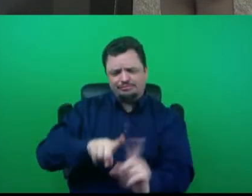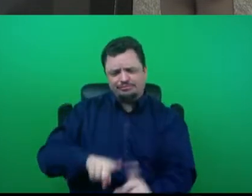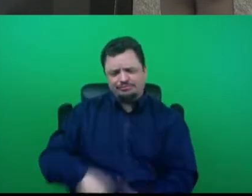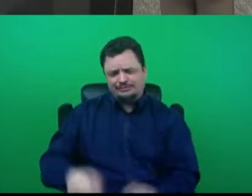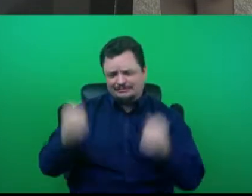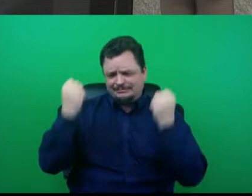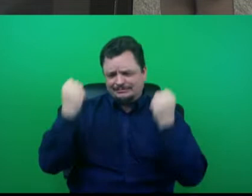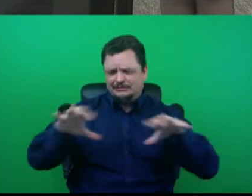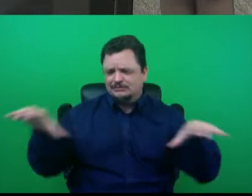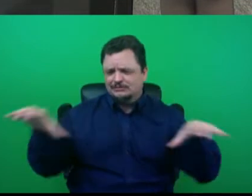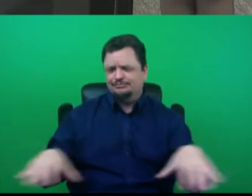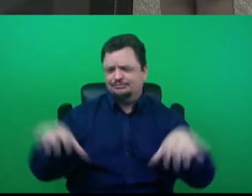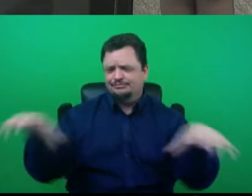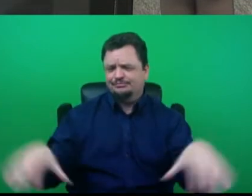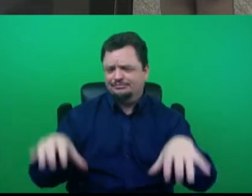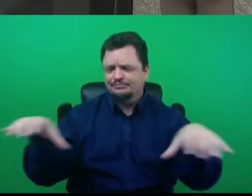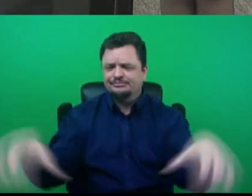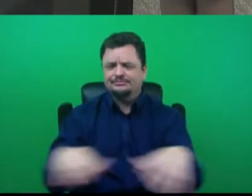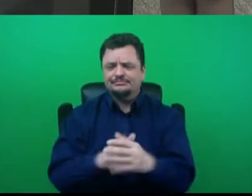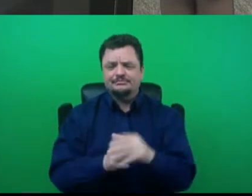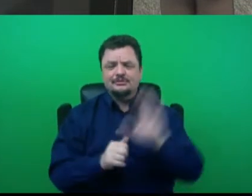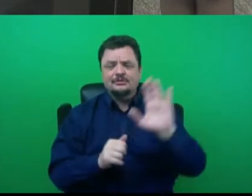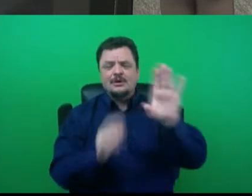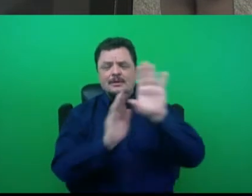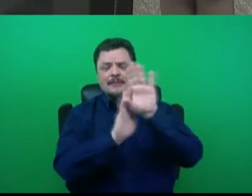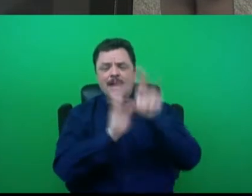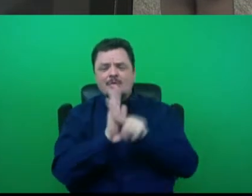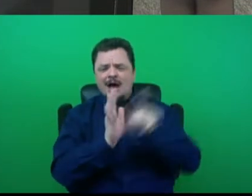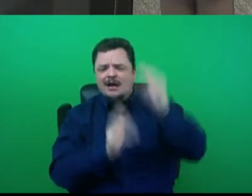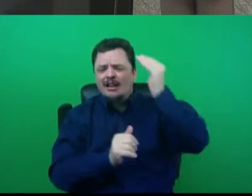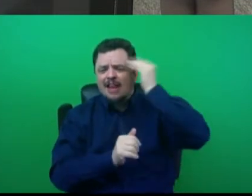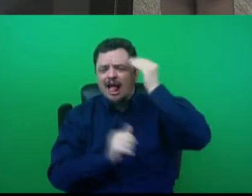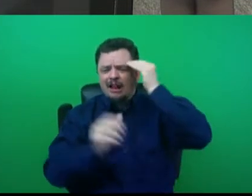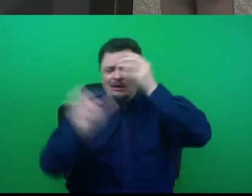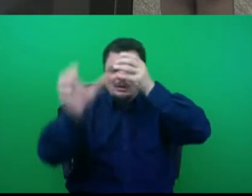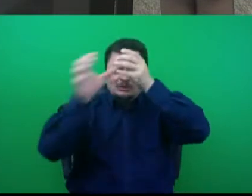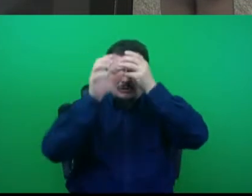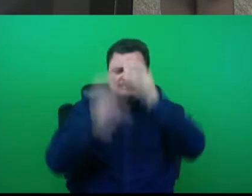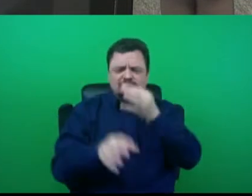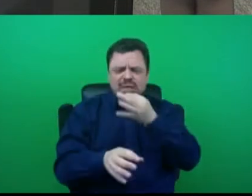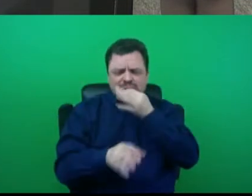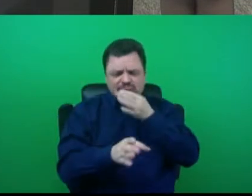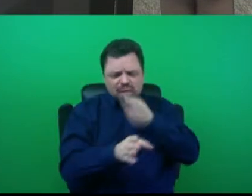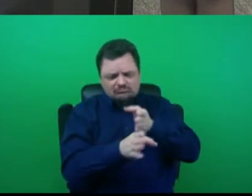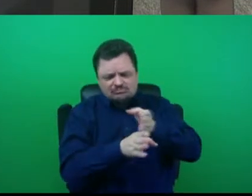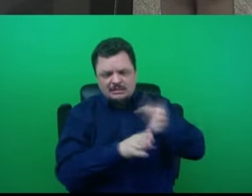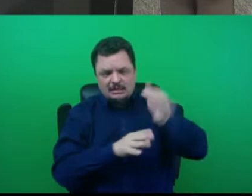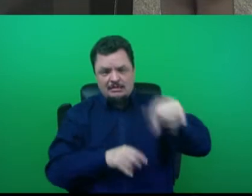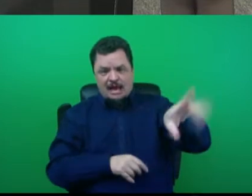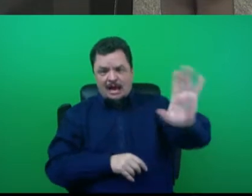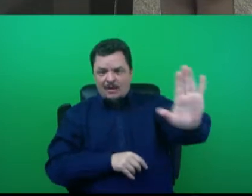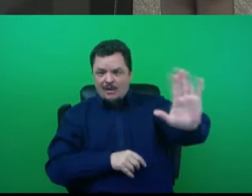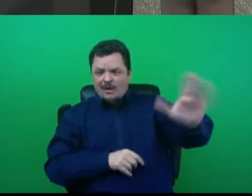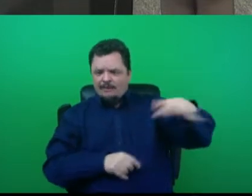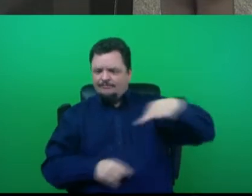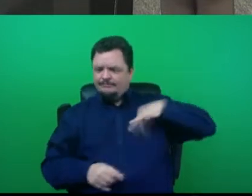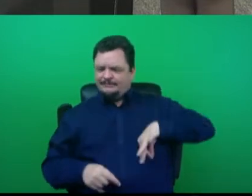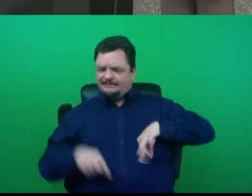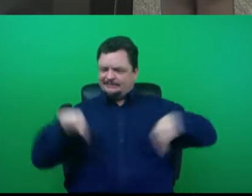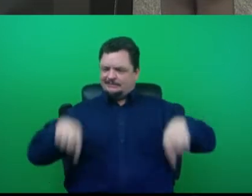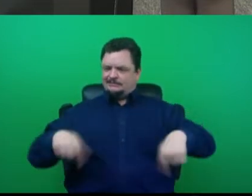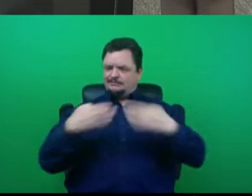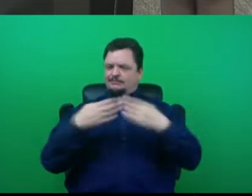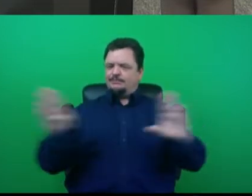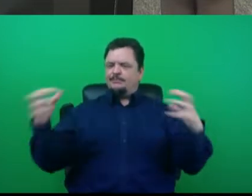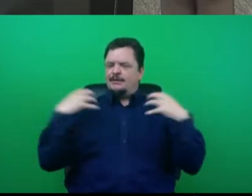background with so much expertise that has benefited local public health and supported local public health. I look forward to continuing